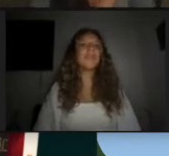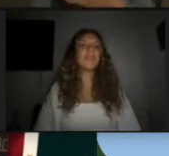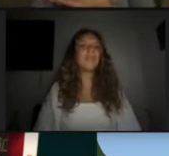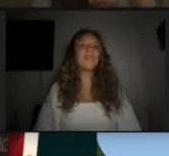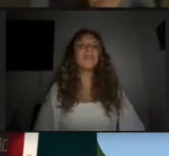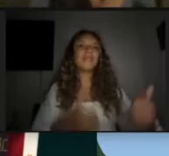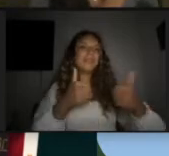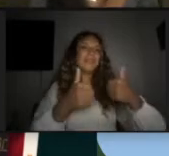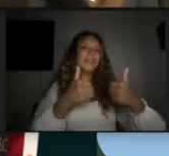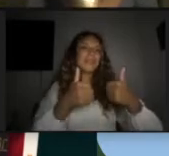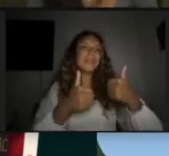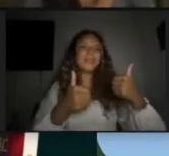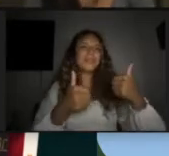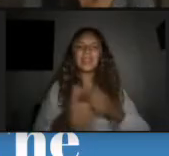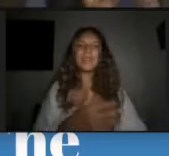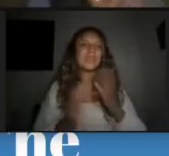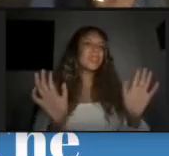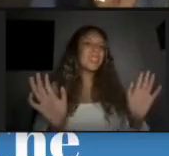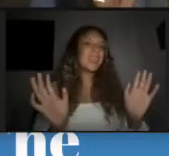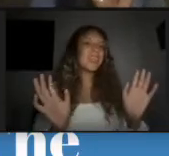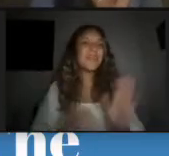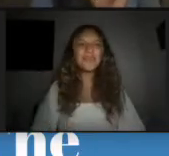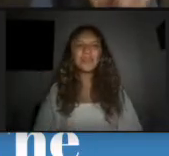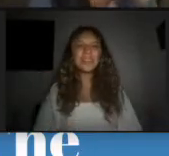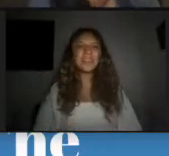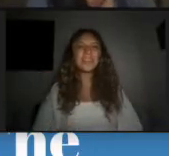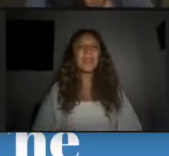period i'm miss forte